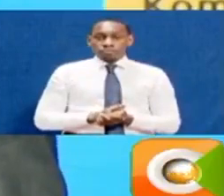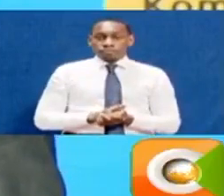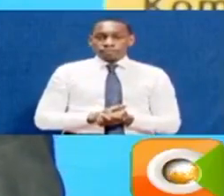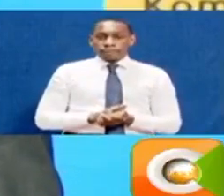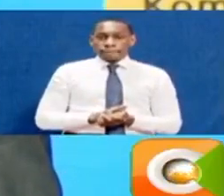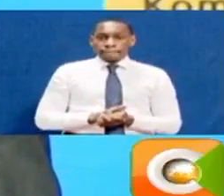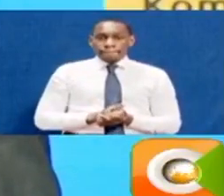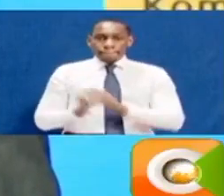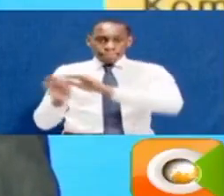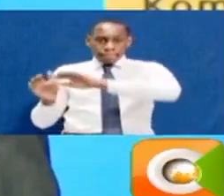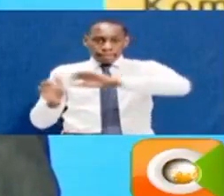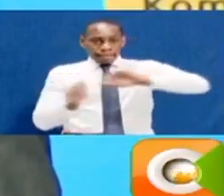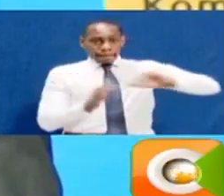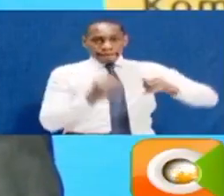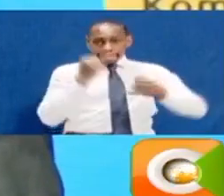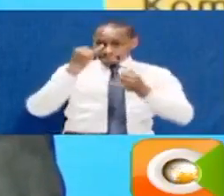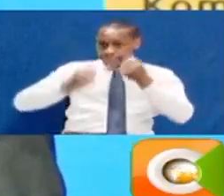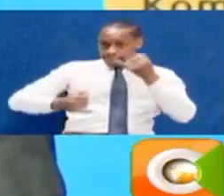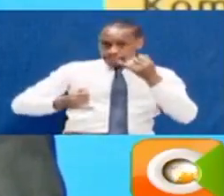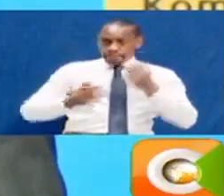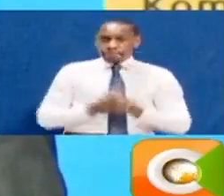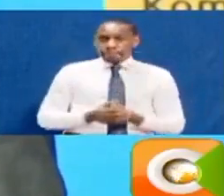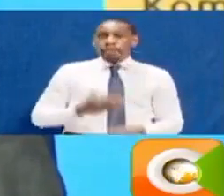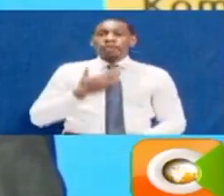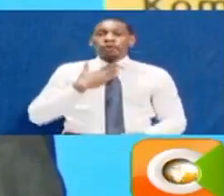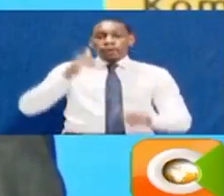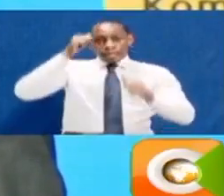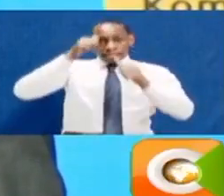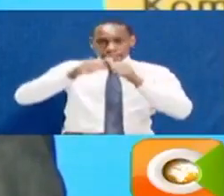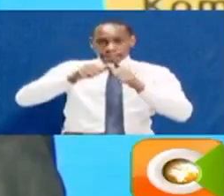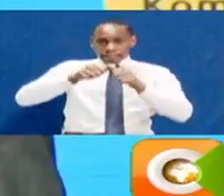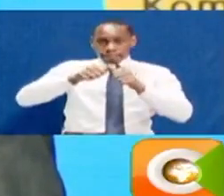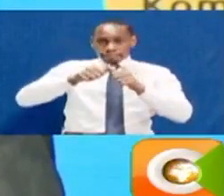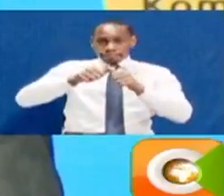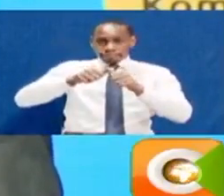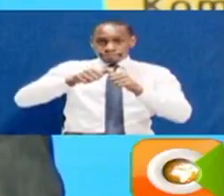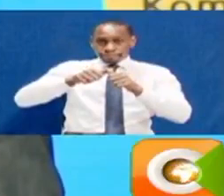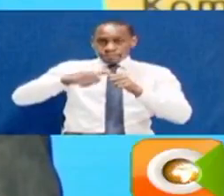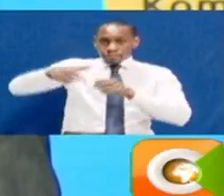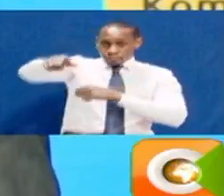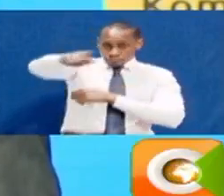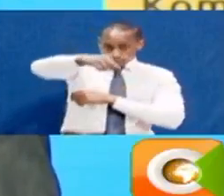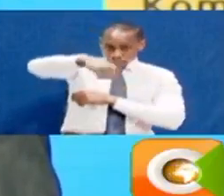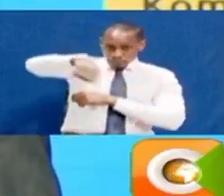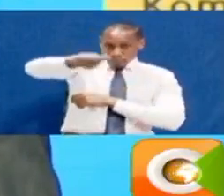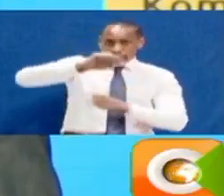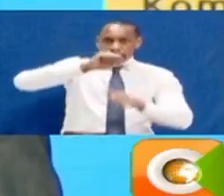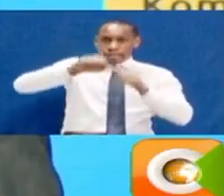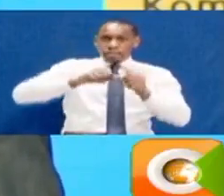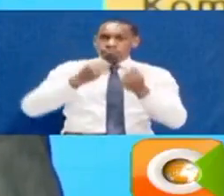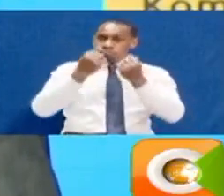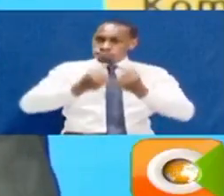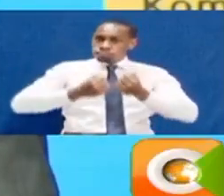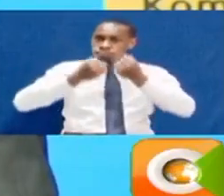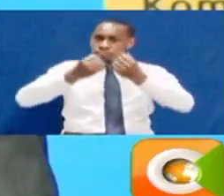In conclusion, I want to remind ourselves of our resilience as a